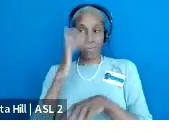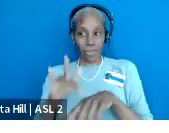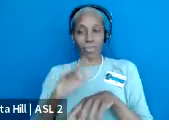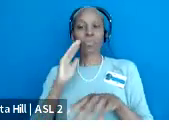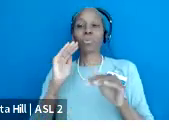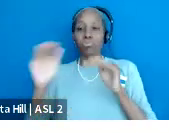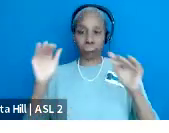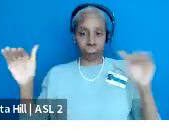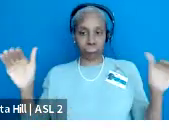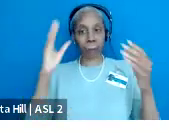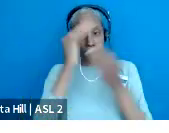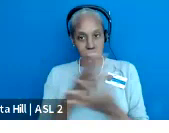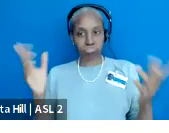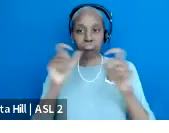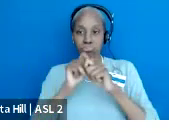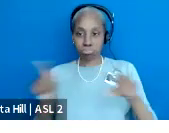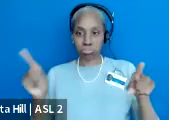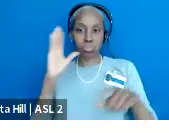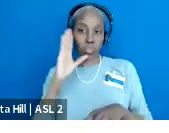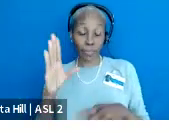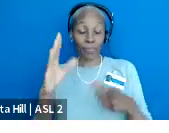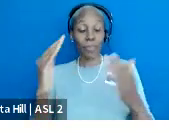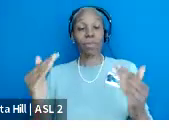we will certainly let people know.